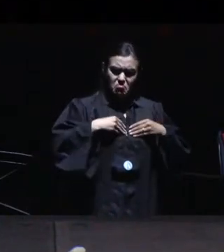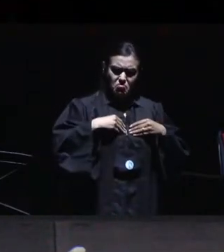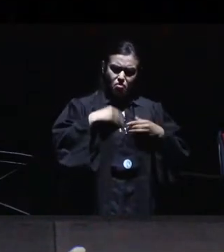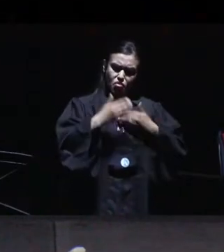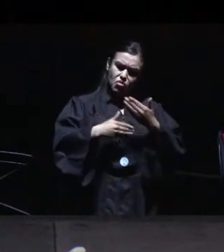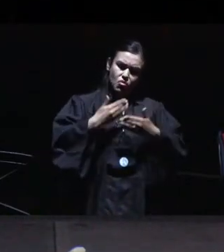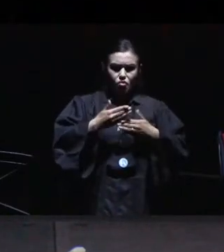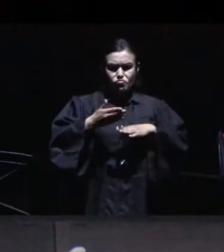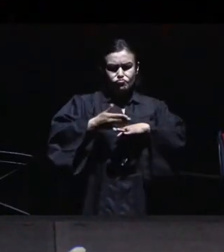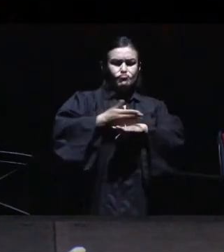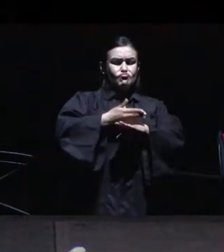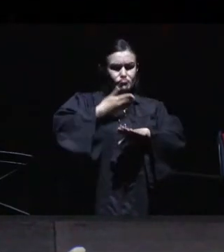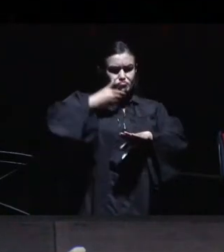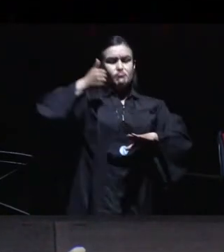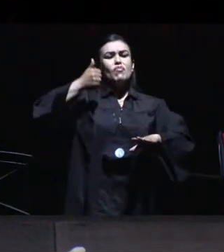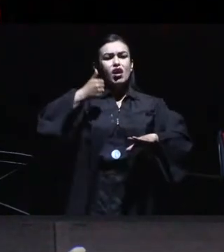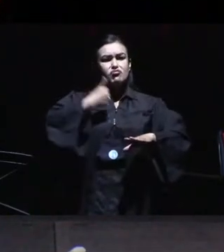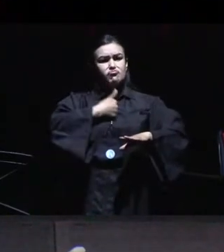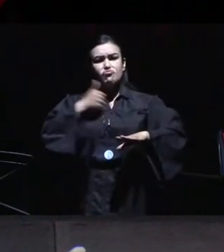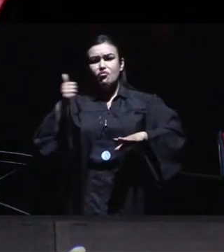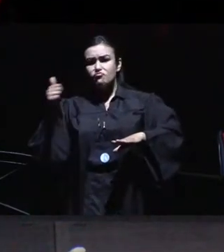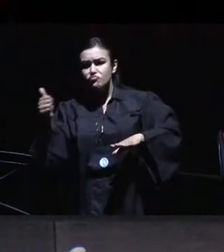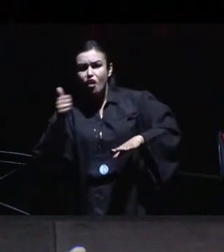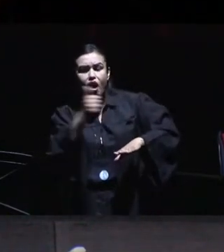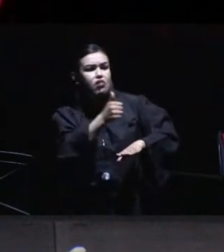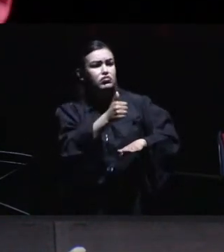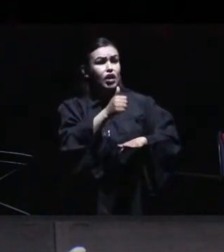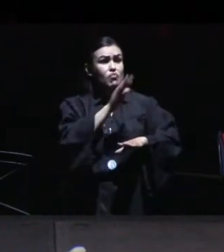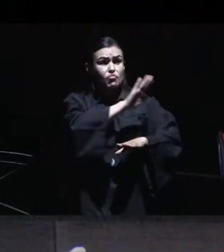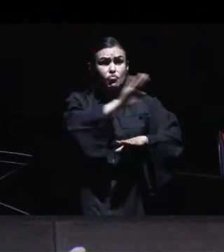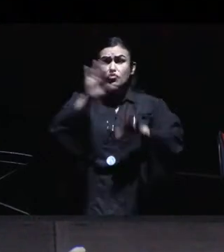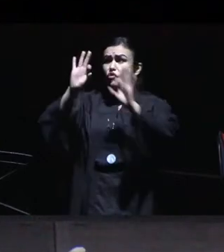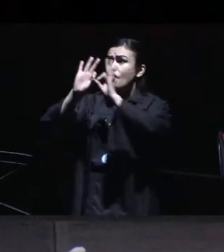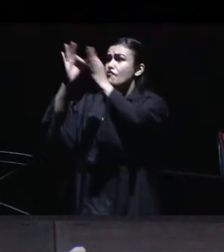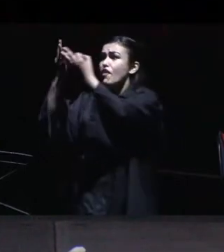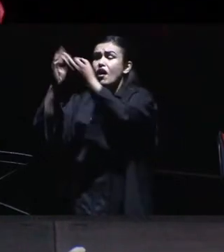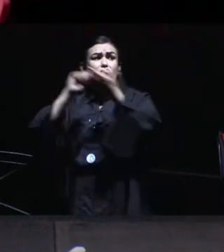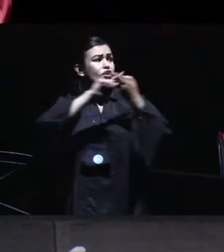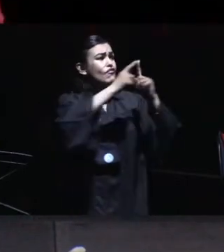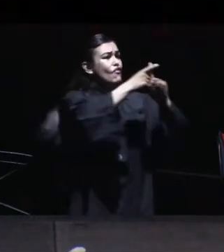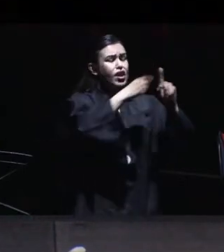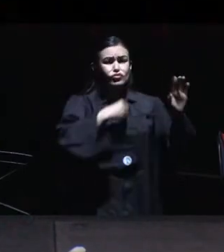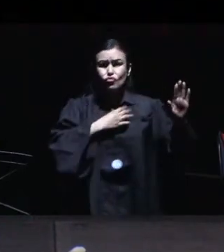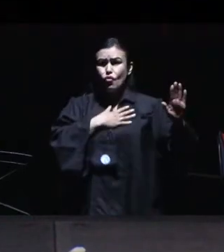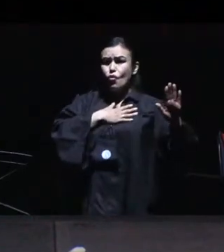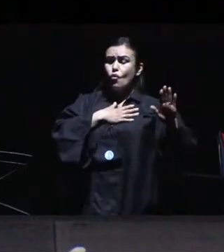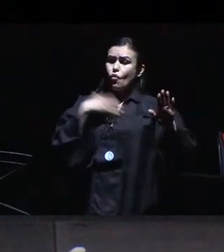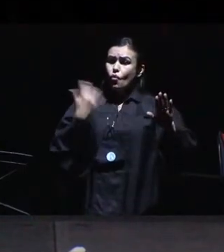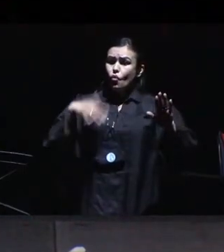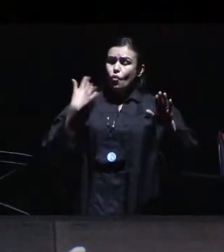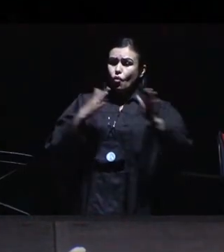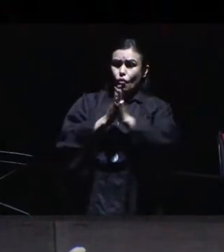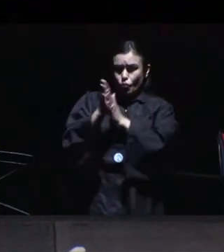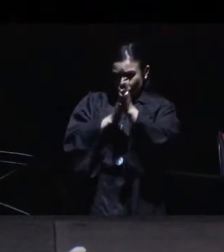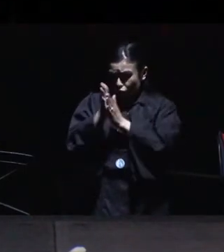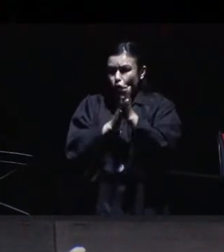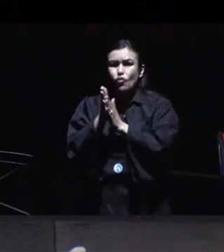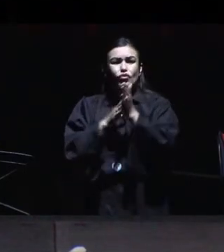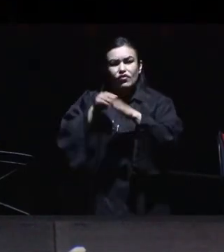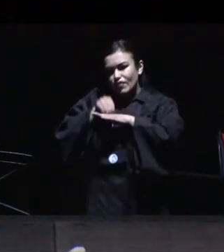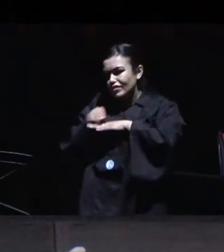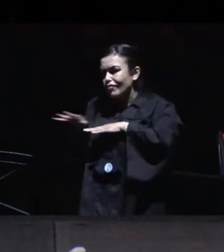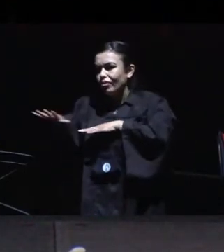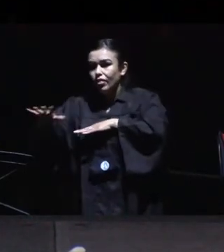we will continue to motivate others, your family and friends around here, and they in turn will go ahead and motivate others in